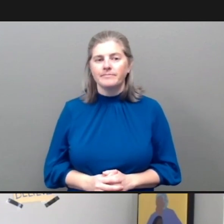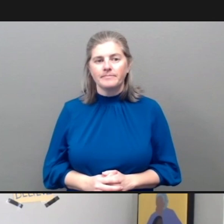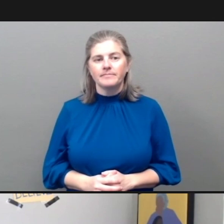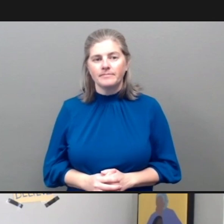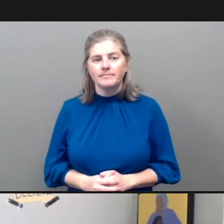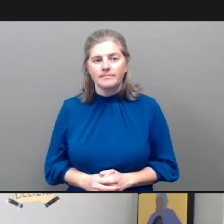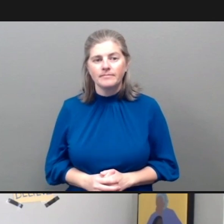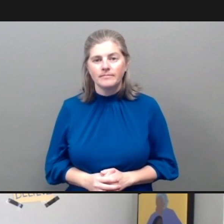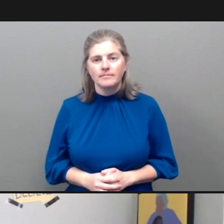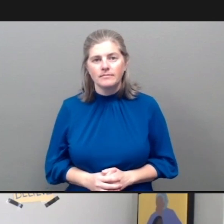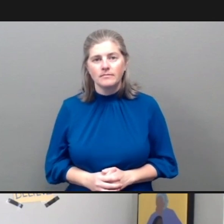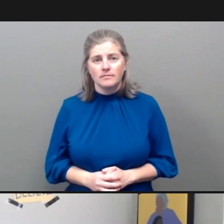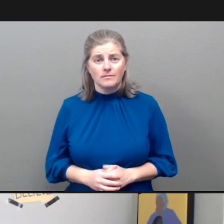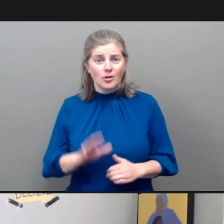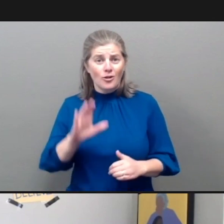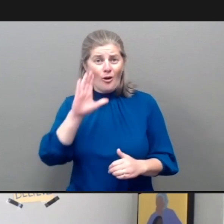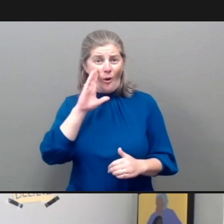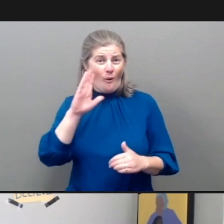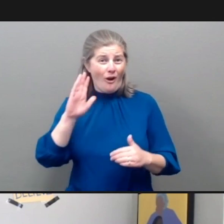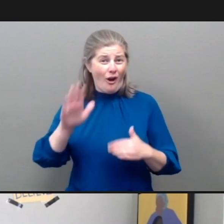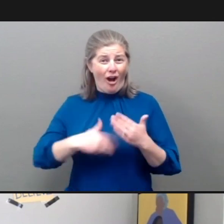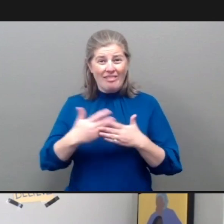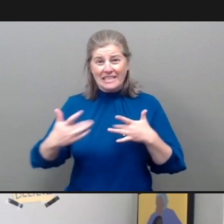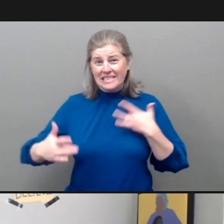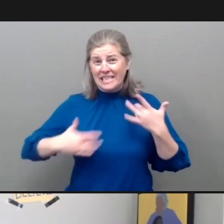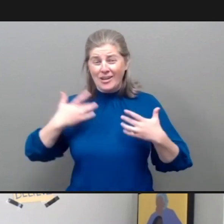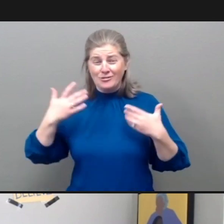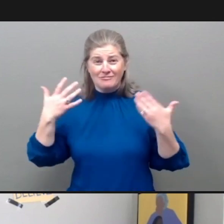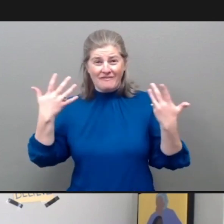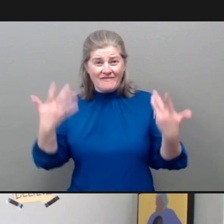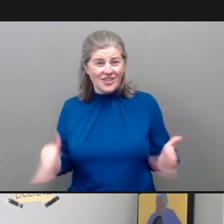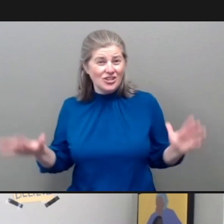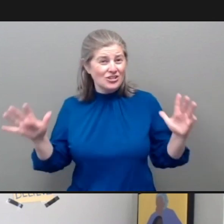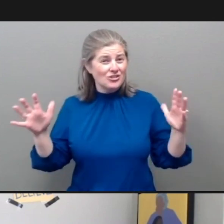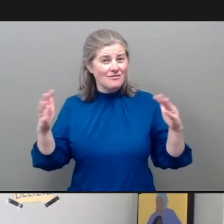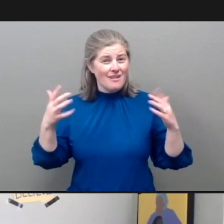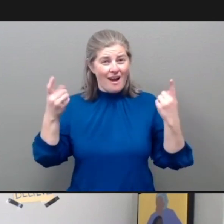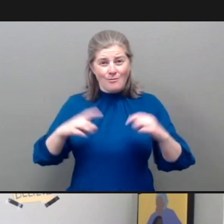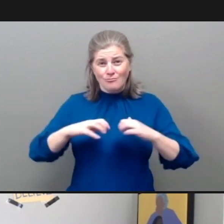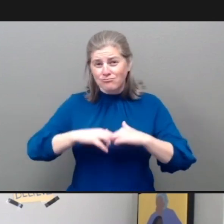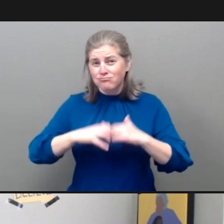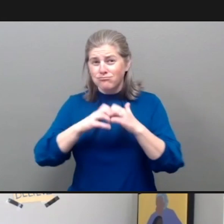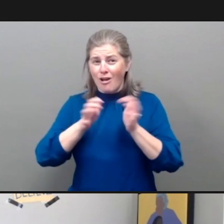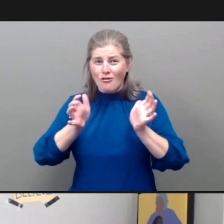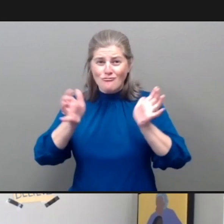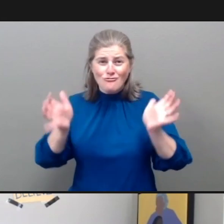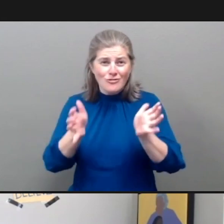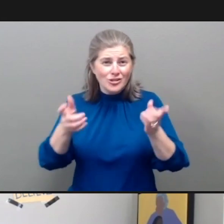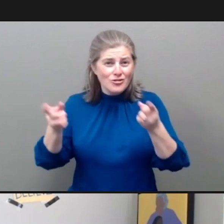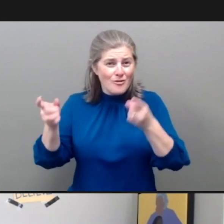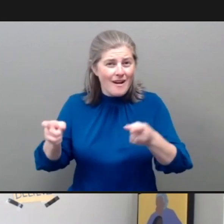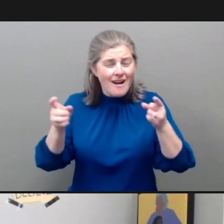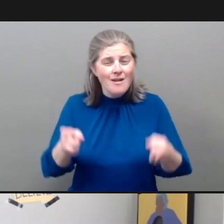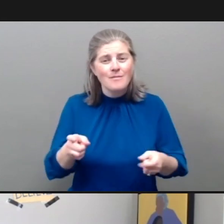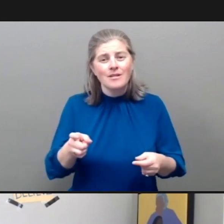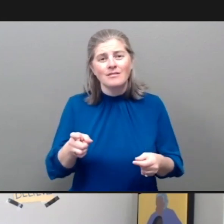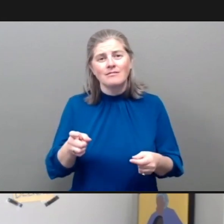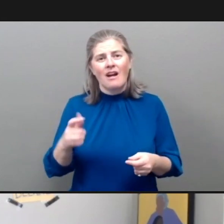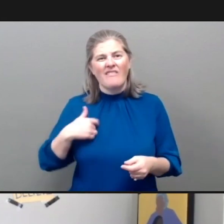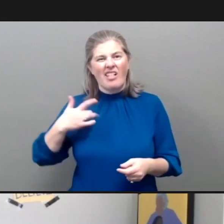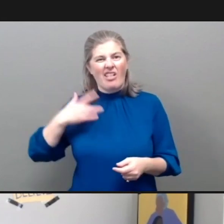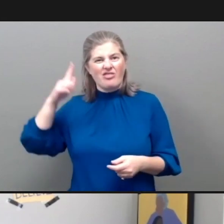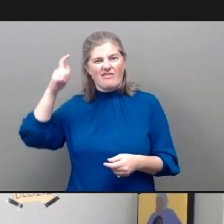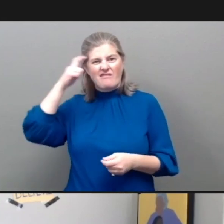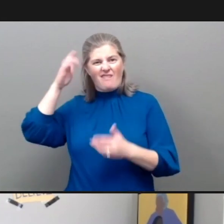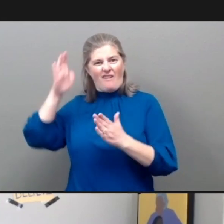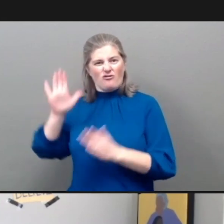everybody's going to be excited to get this done and want to have it happen and encourage it to happen. And I think the governor in particular